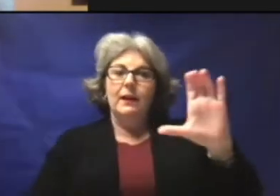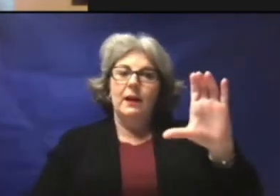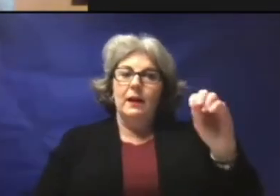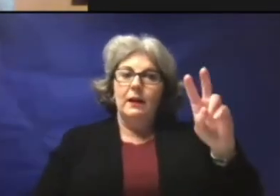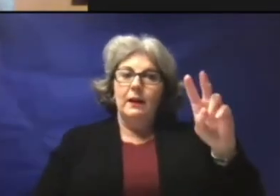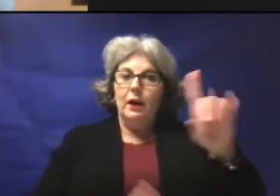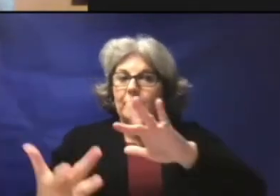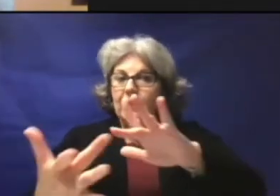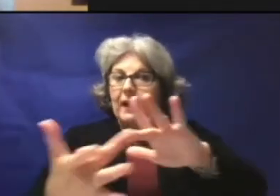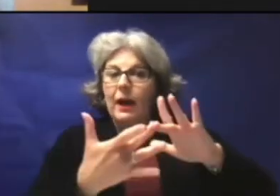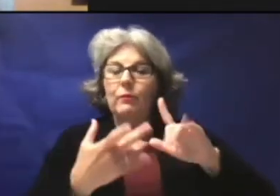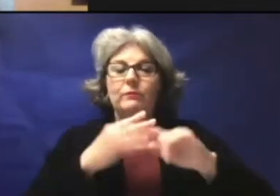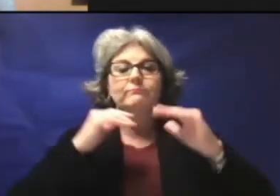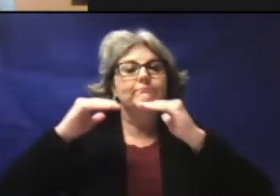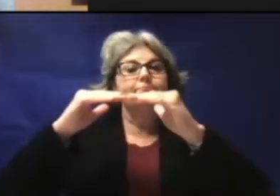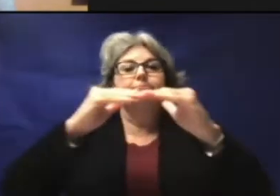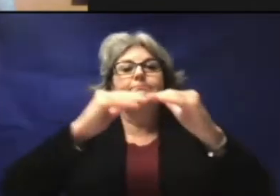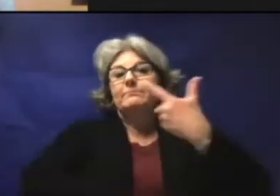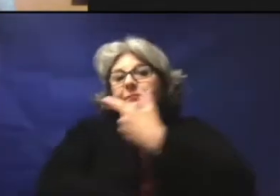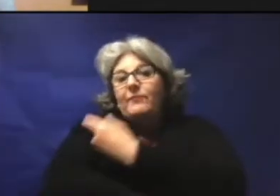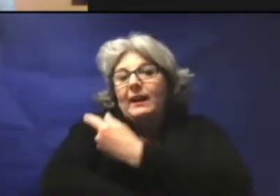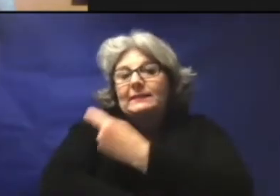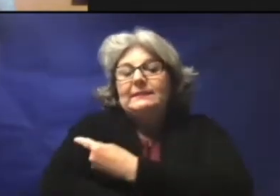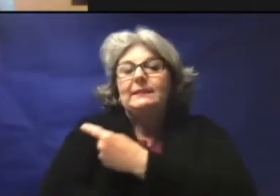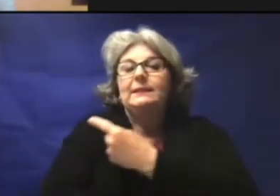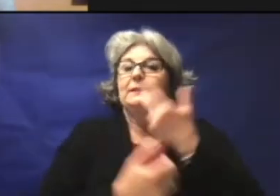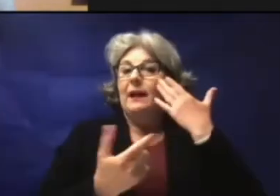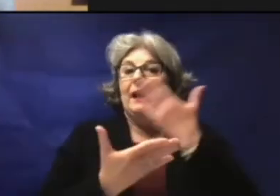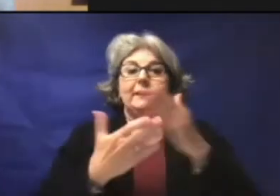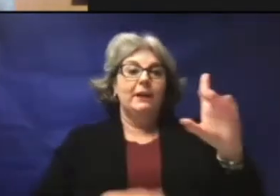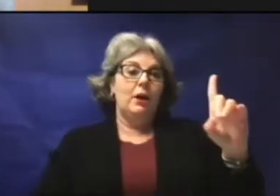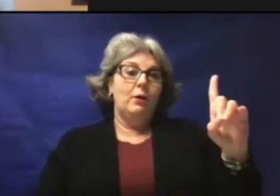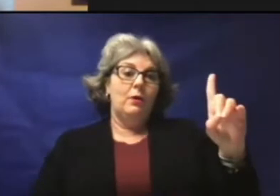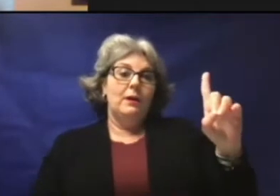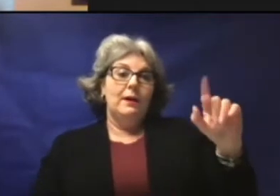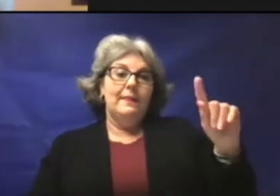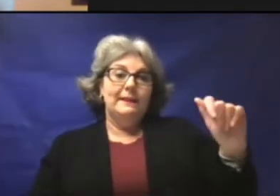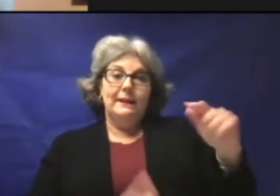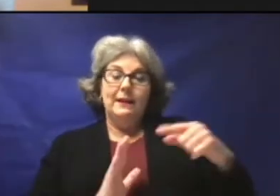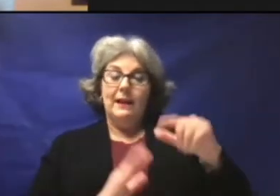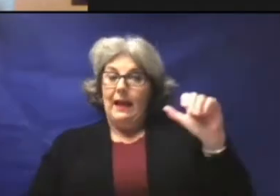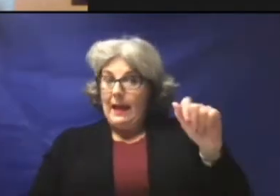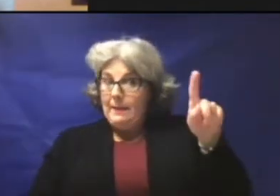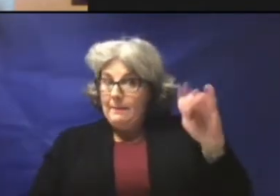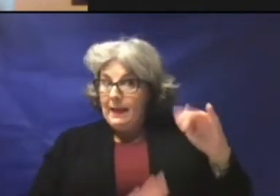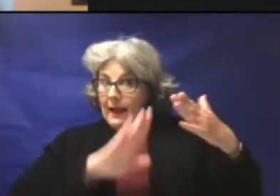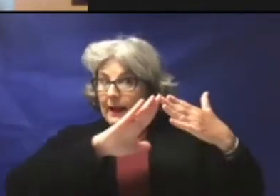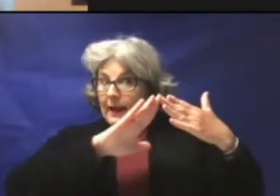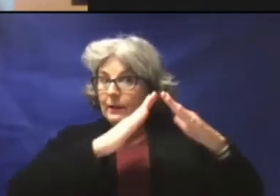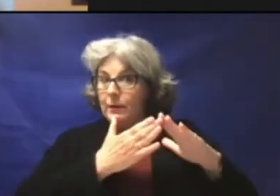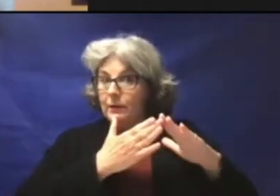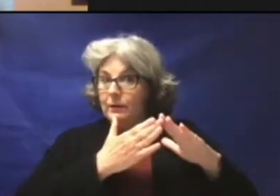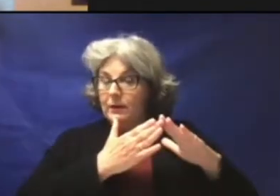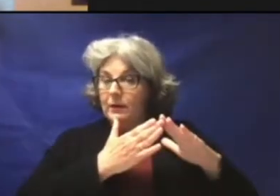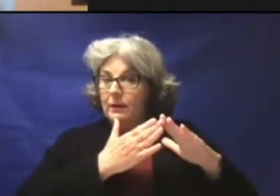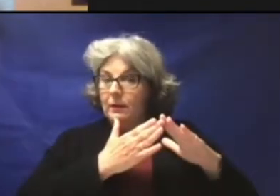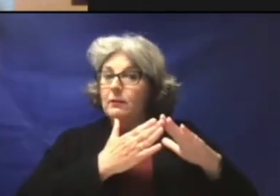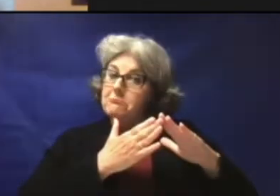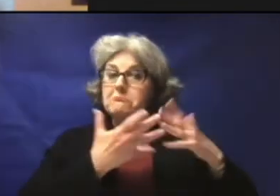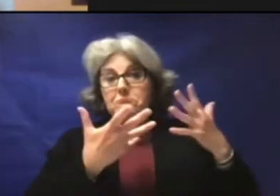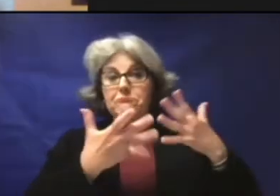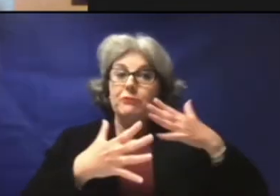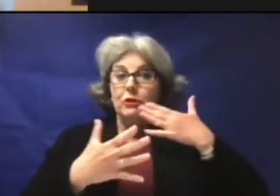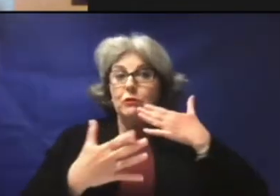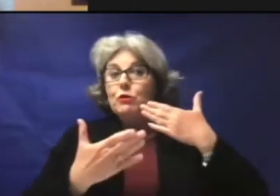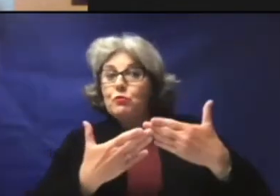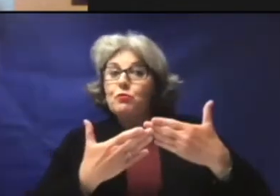provide equitable vaccines, I know the data right now shows that the AAPI community is doing very, fairly well